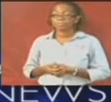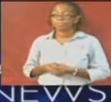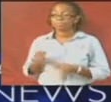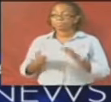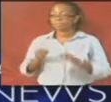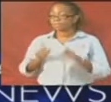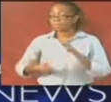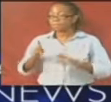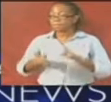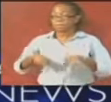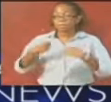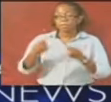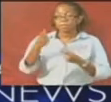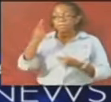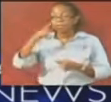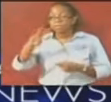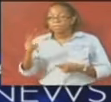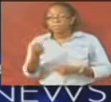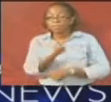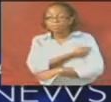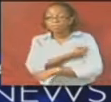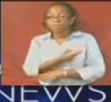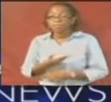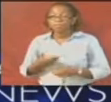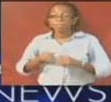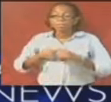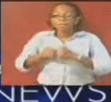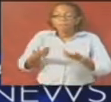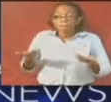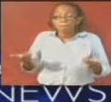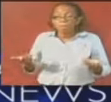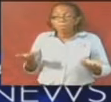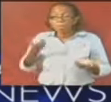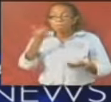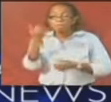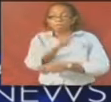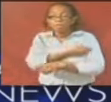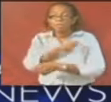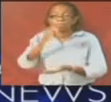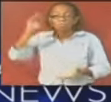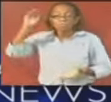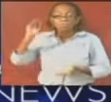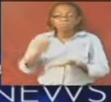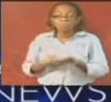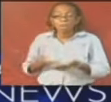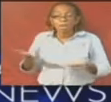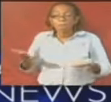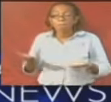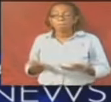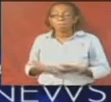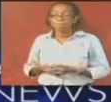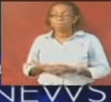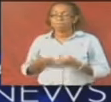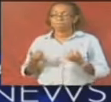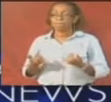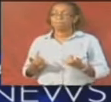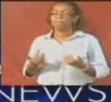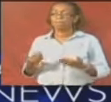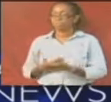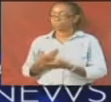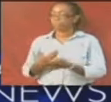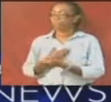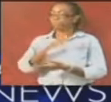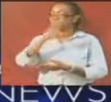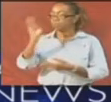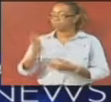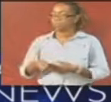that? And my second question, maybe Dr. Hines. Dr. Hines, it's been a while in terms of the same P1 strain. Why is it the